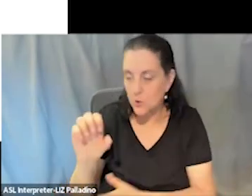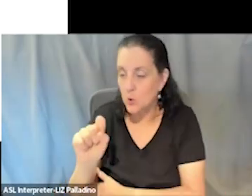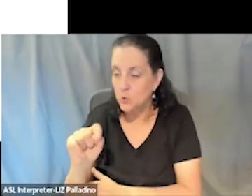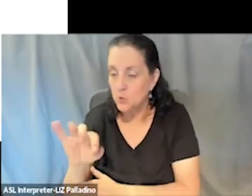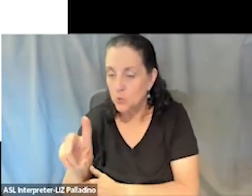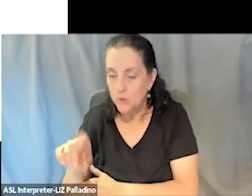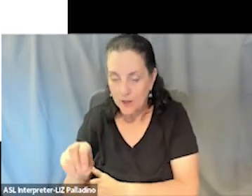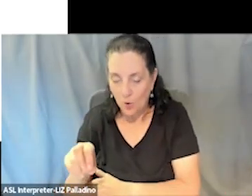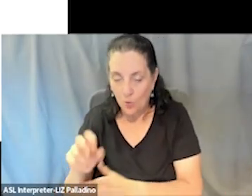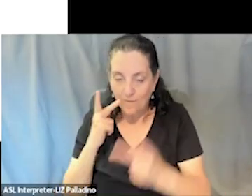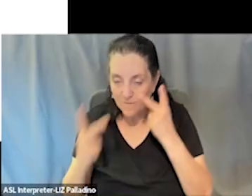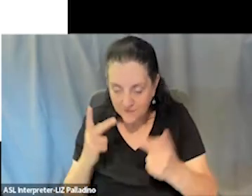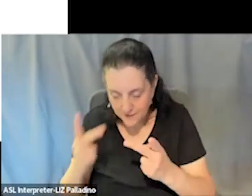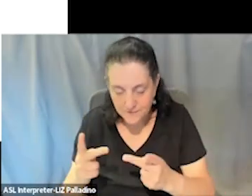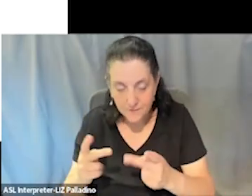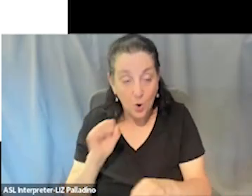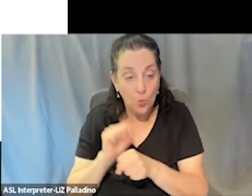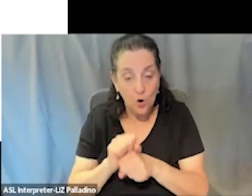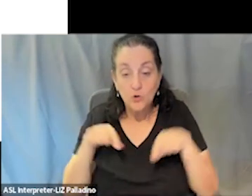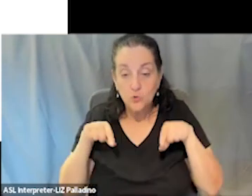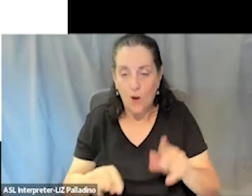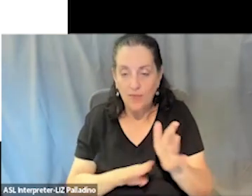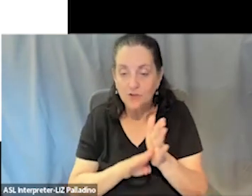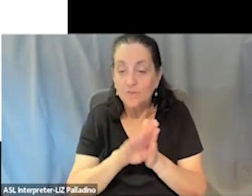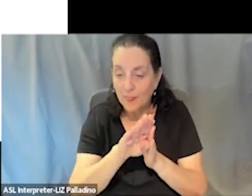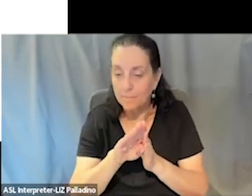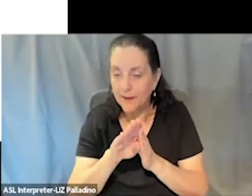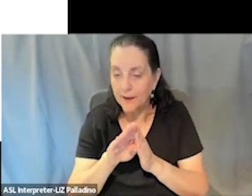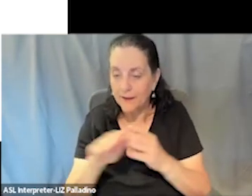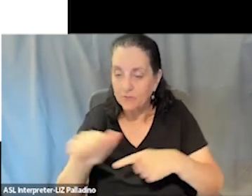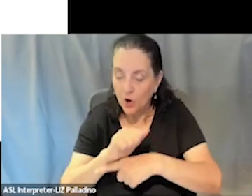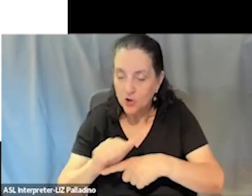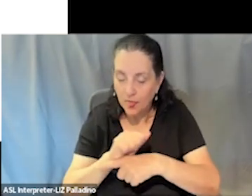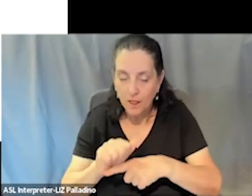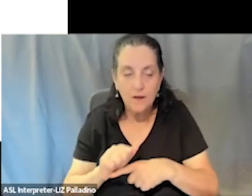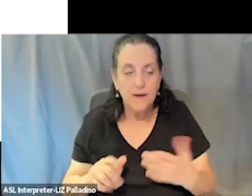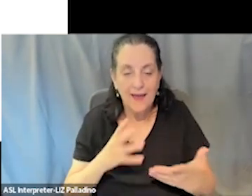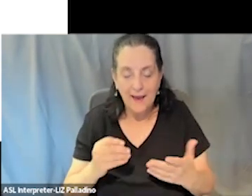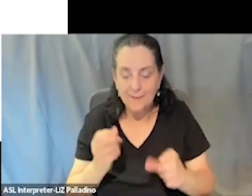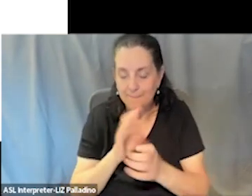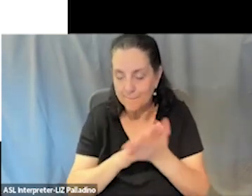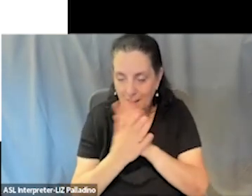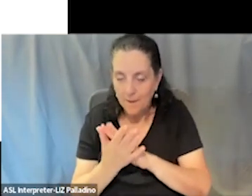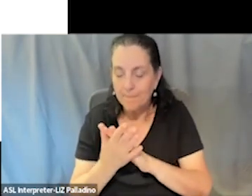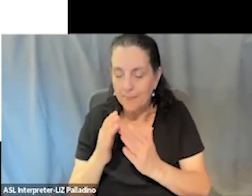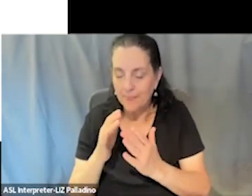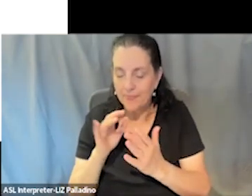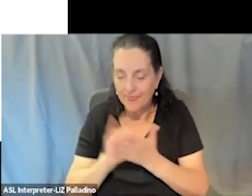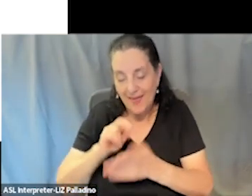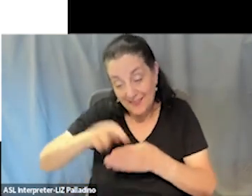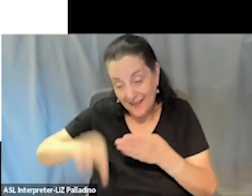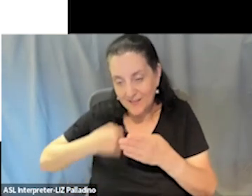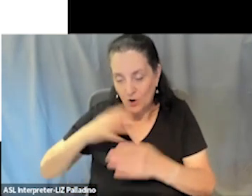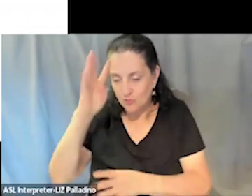in process, and defining the story behind making a creative voice. And just to note, I know people